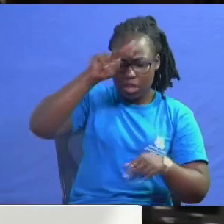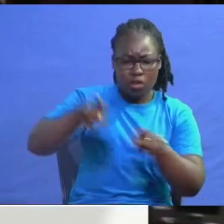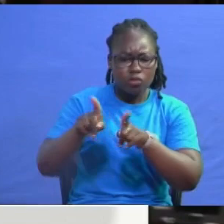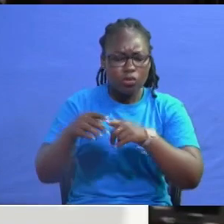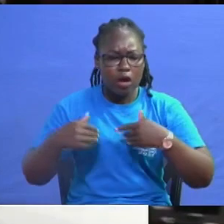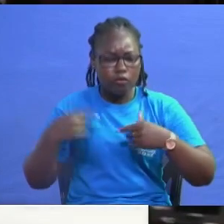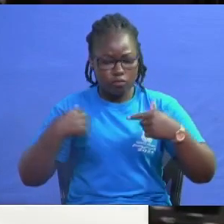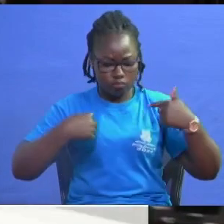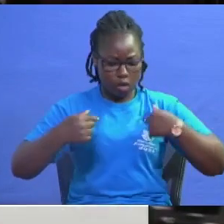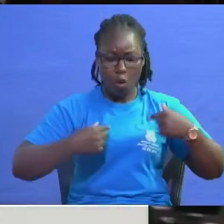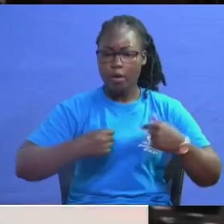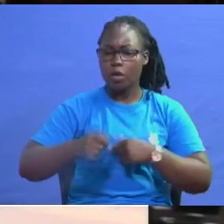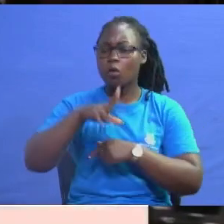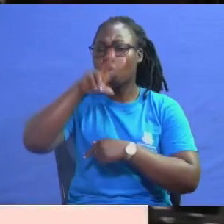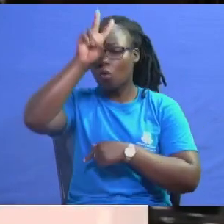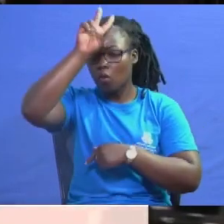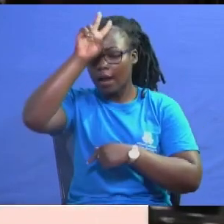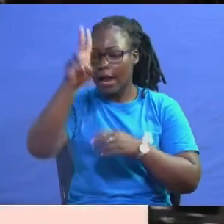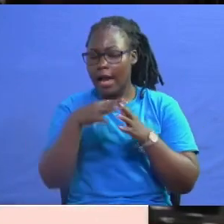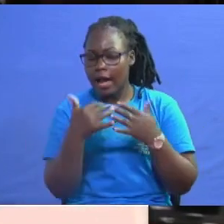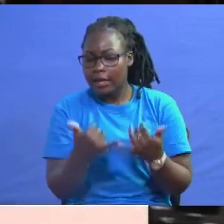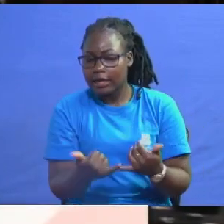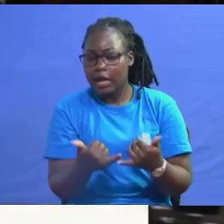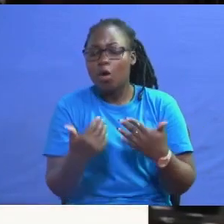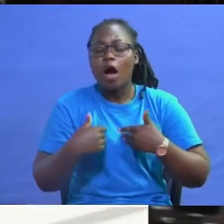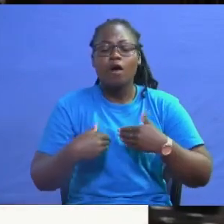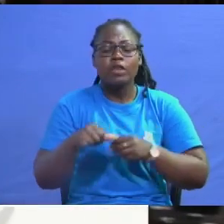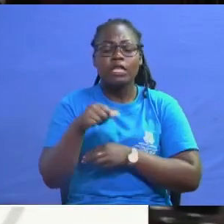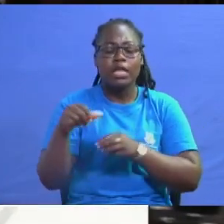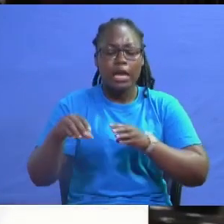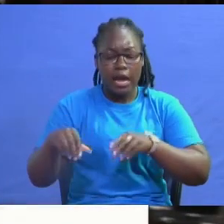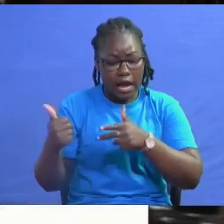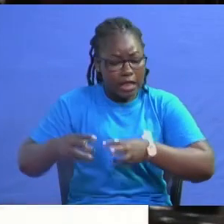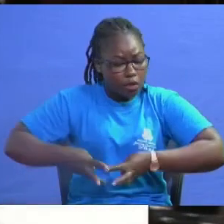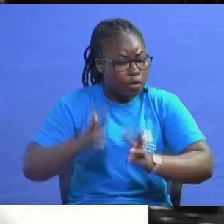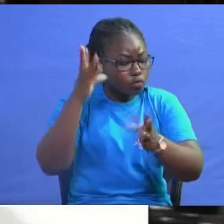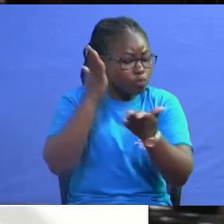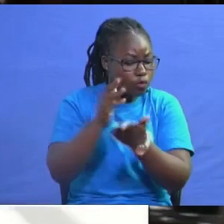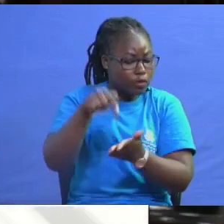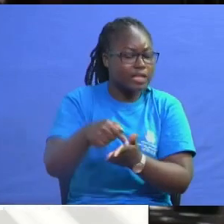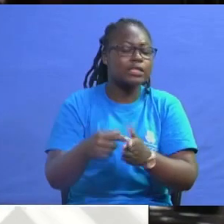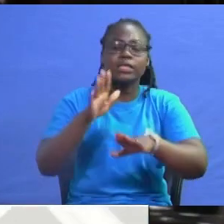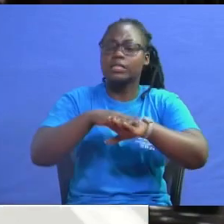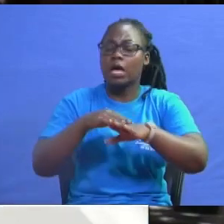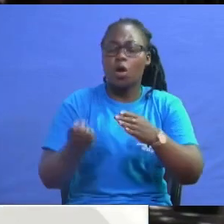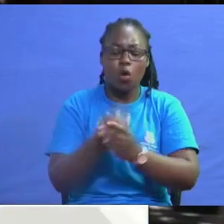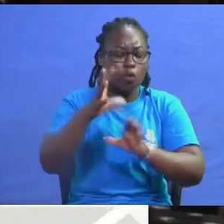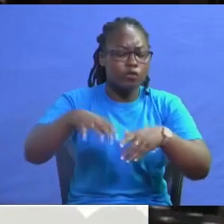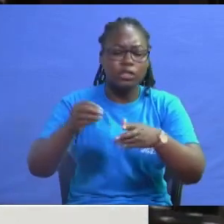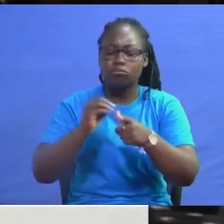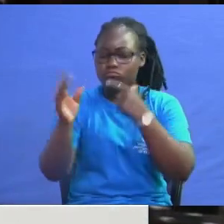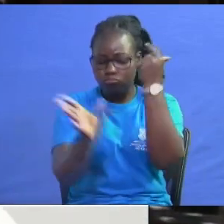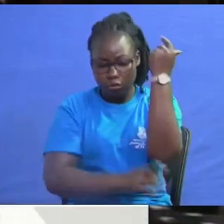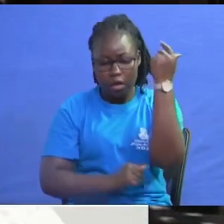mbuzi. Na sahi sofa hatuna njia ingine ya kudhibitisha kama hii fertilizer ni fertilizer mzuri ama ni fertilizer mbaya.